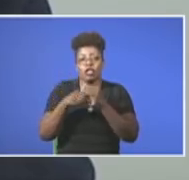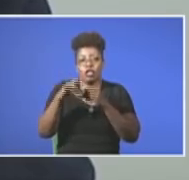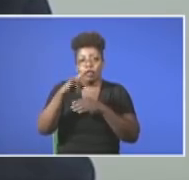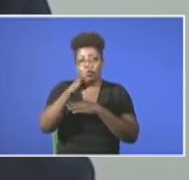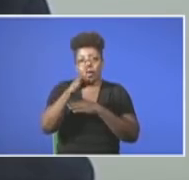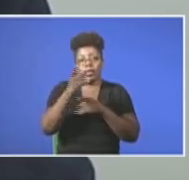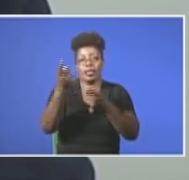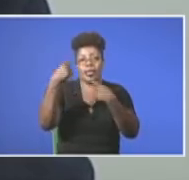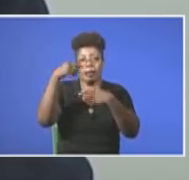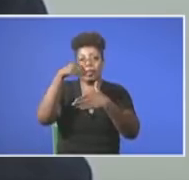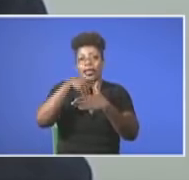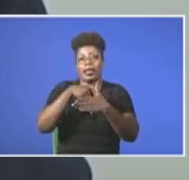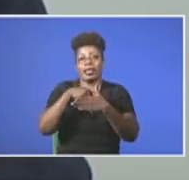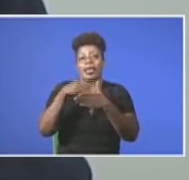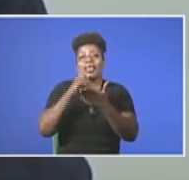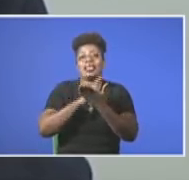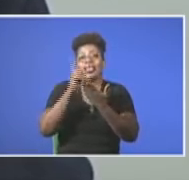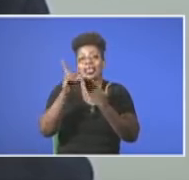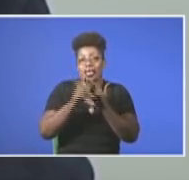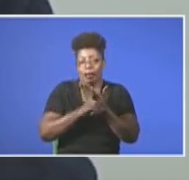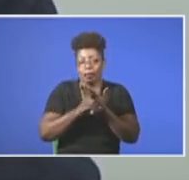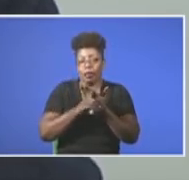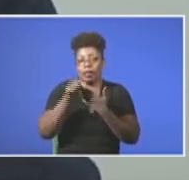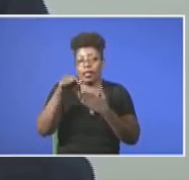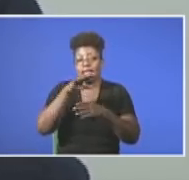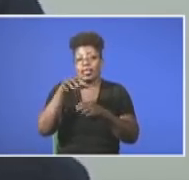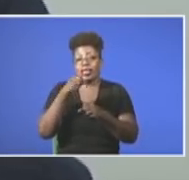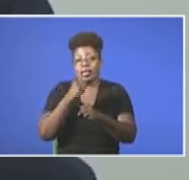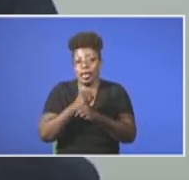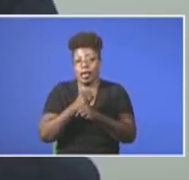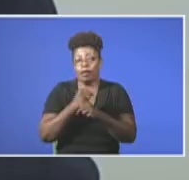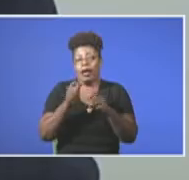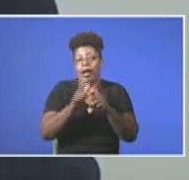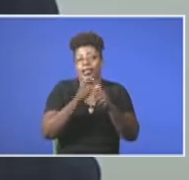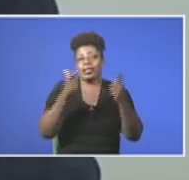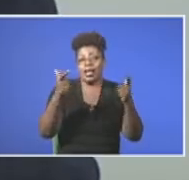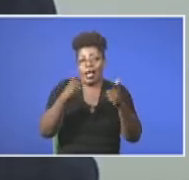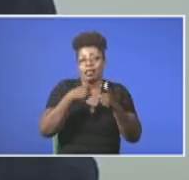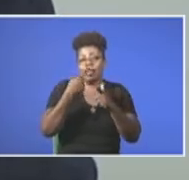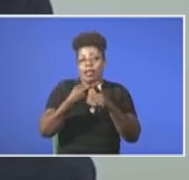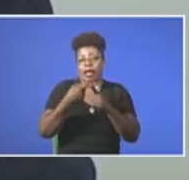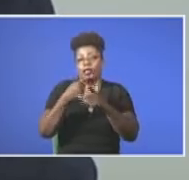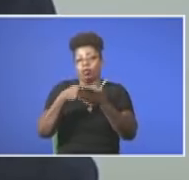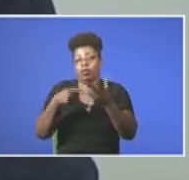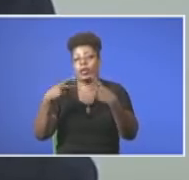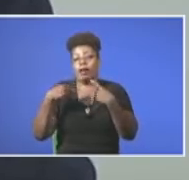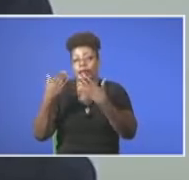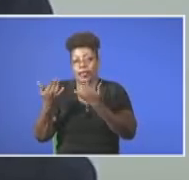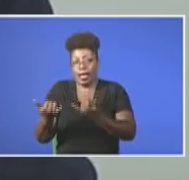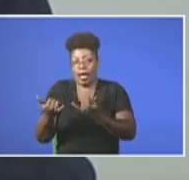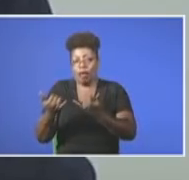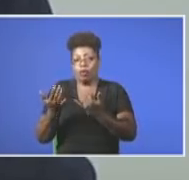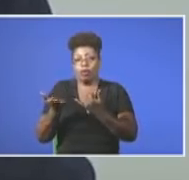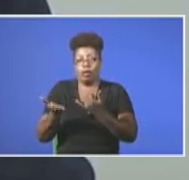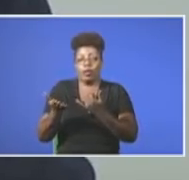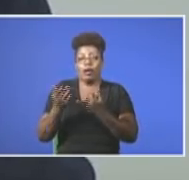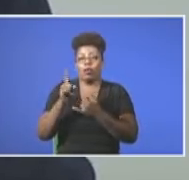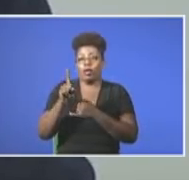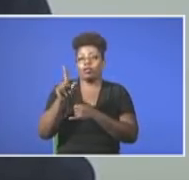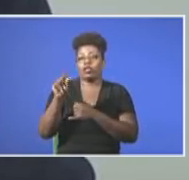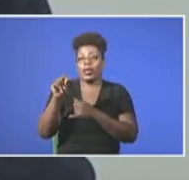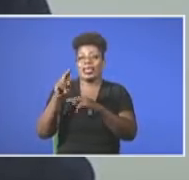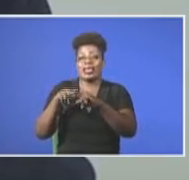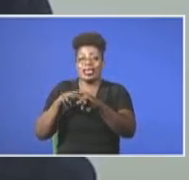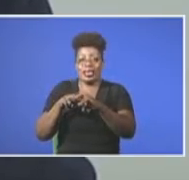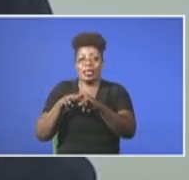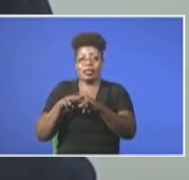December of this year. And that jet is slightly larger than the others that we have. We have 120 seats. This one is coming